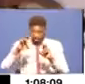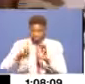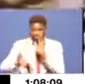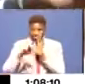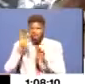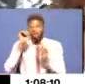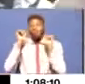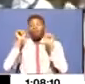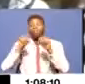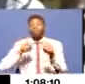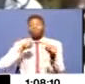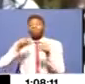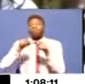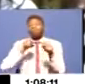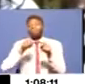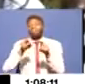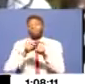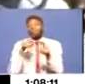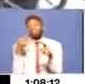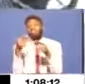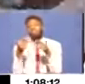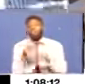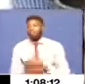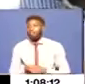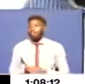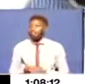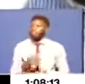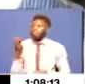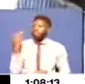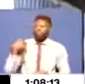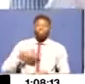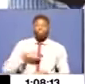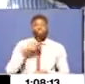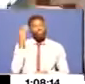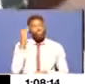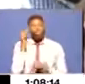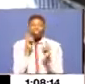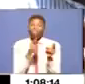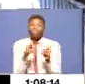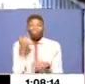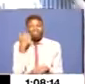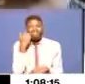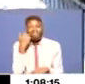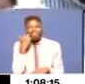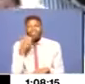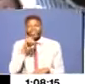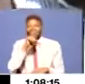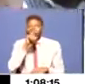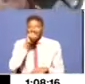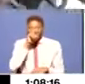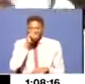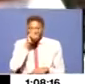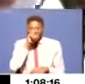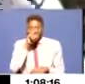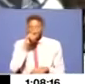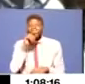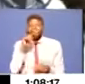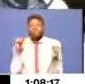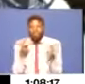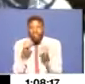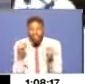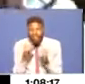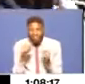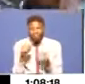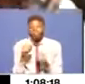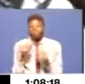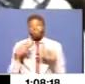tumezoea na communicable diseases. Zile ambazo kama malaria, siku hizi kila mtu akipata malaria anajua kichwa inauma, inaweza kuwa